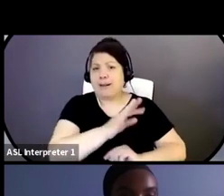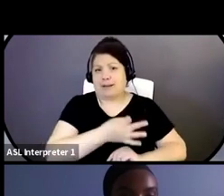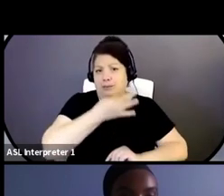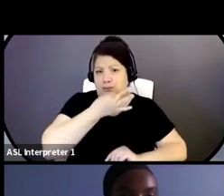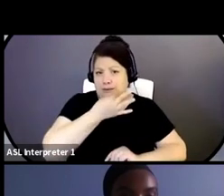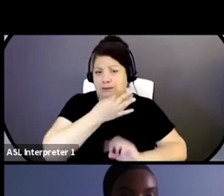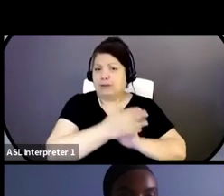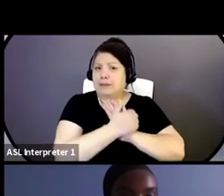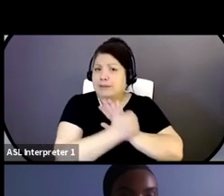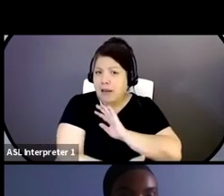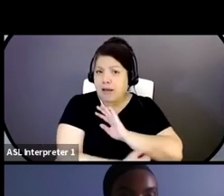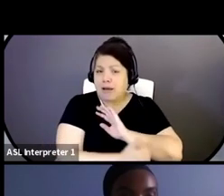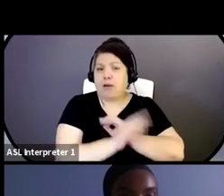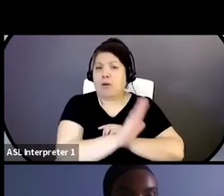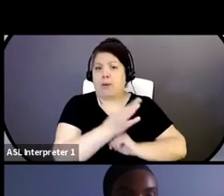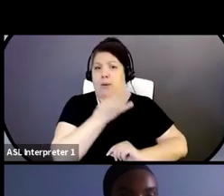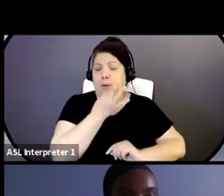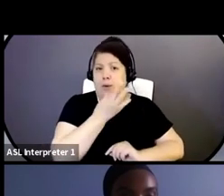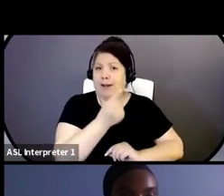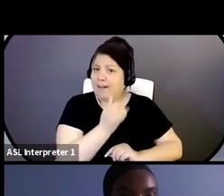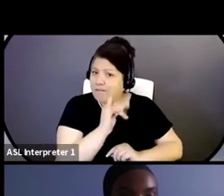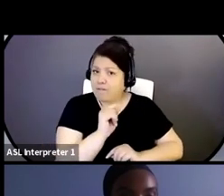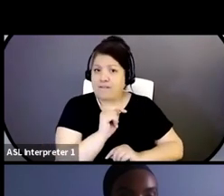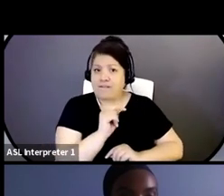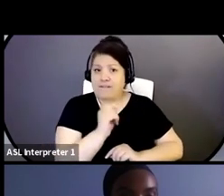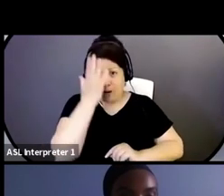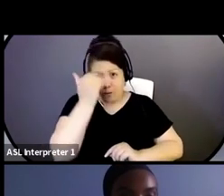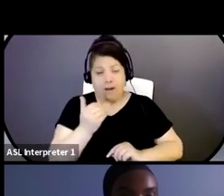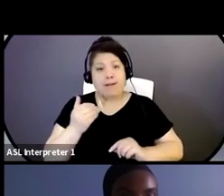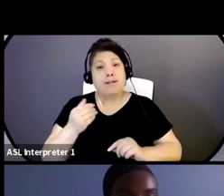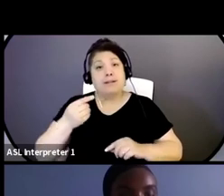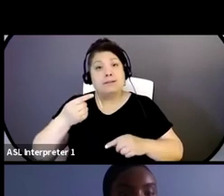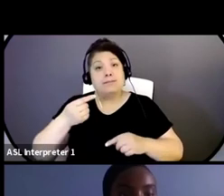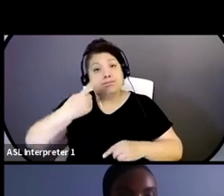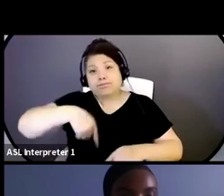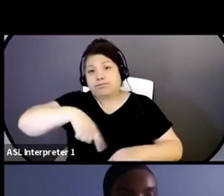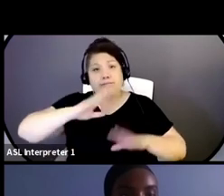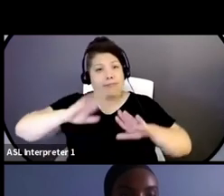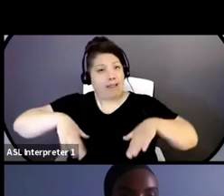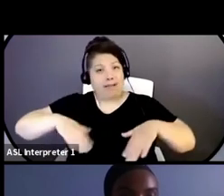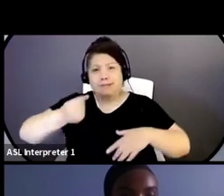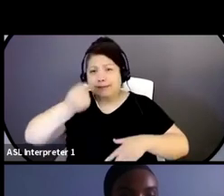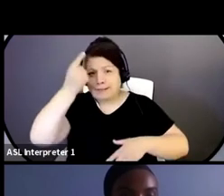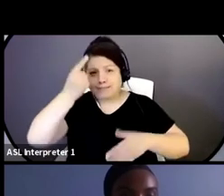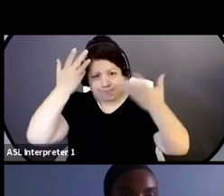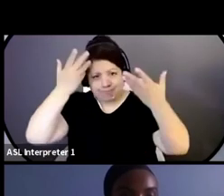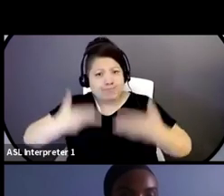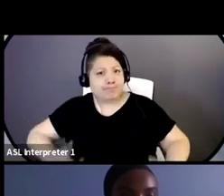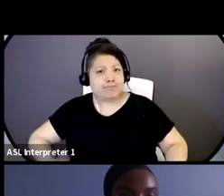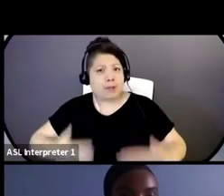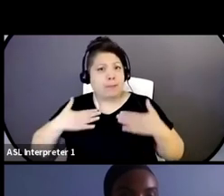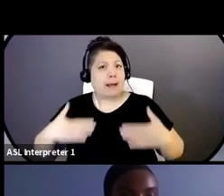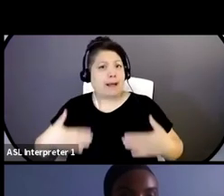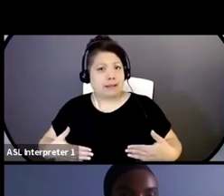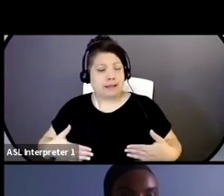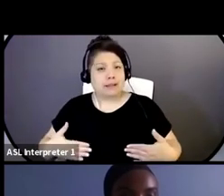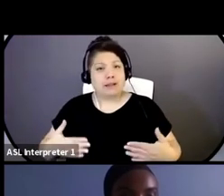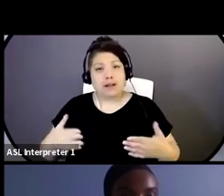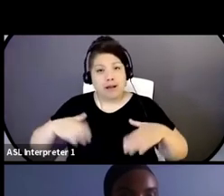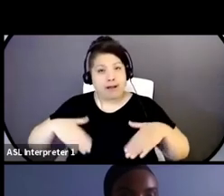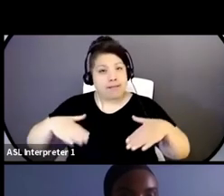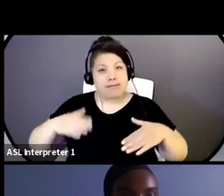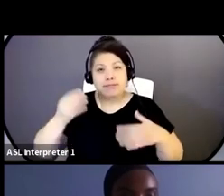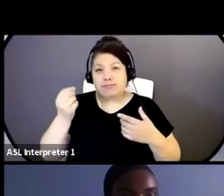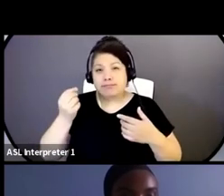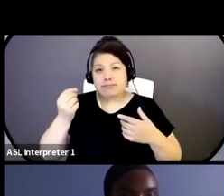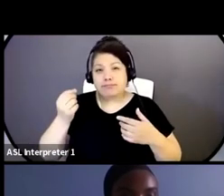but just like, why do we not understand our bodies? Like, why do we not understand each other